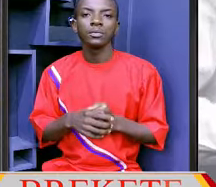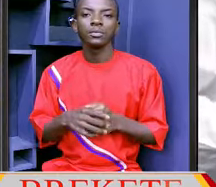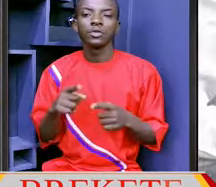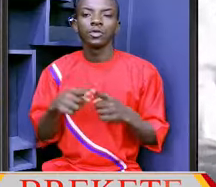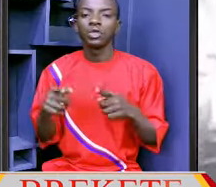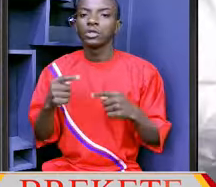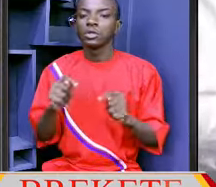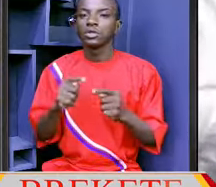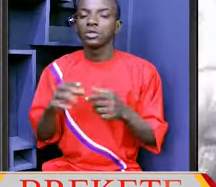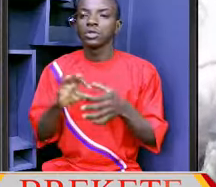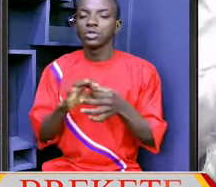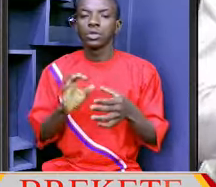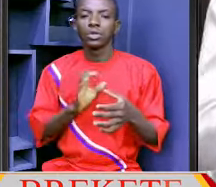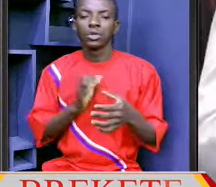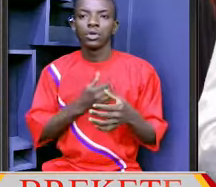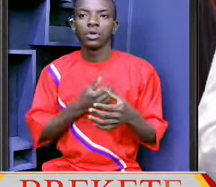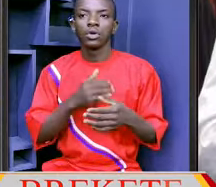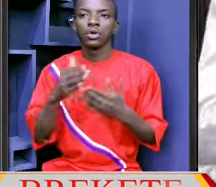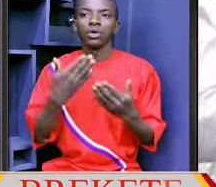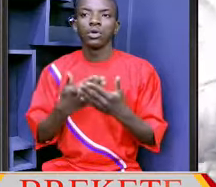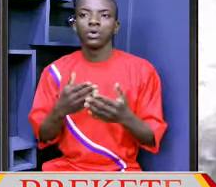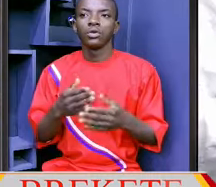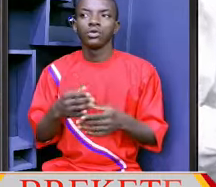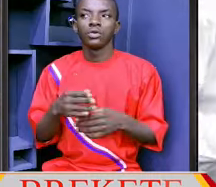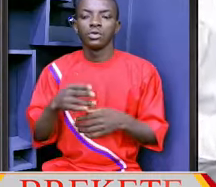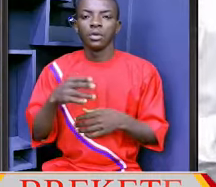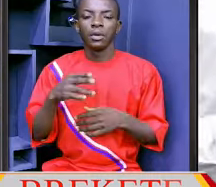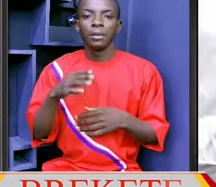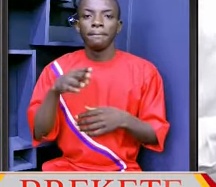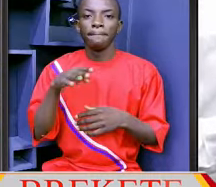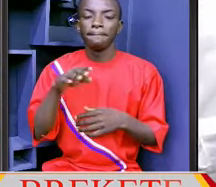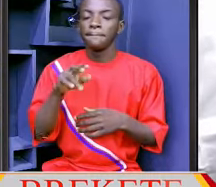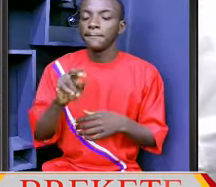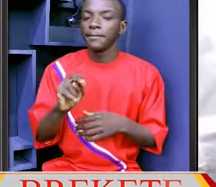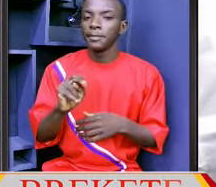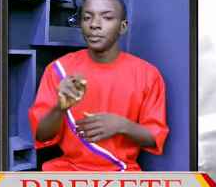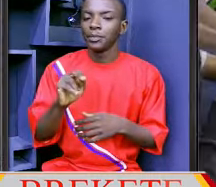But I join myself, all of us, now meh.